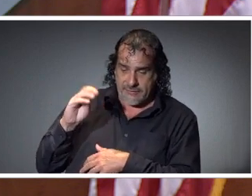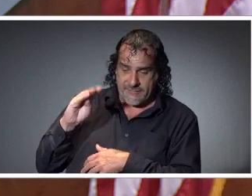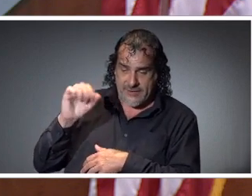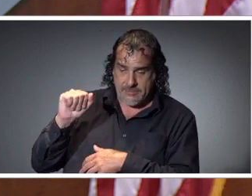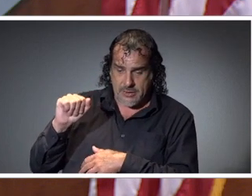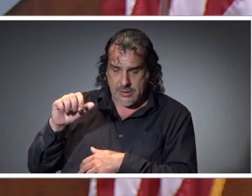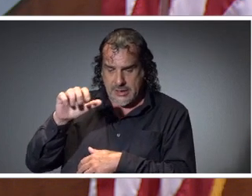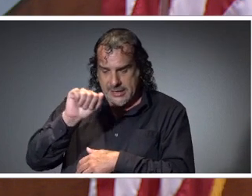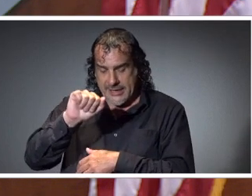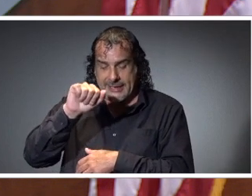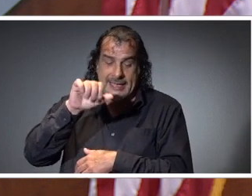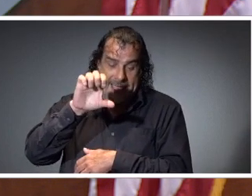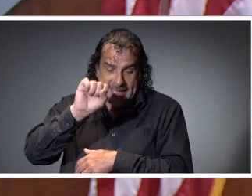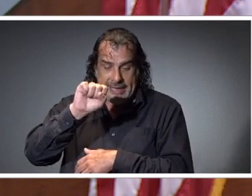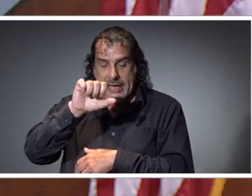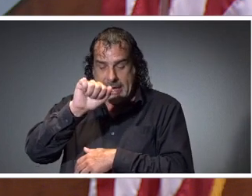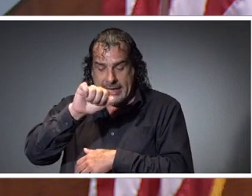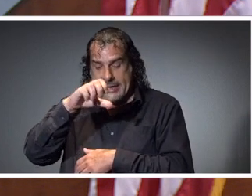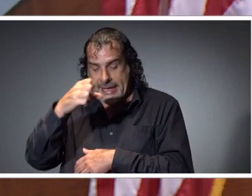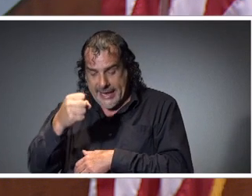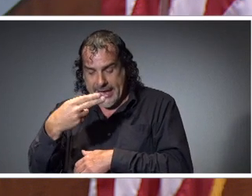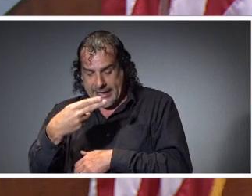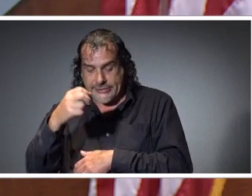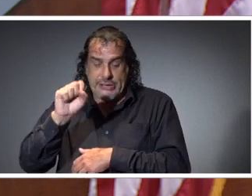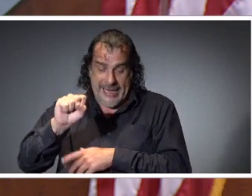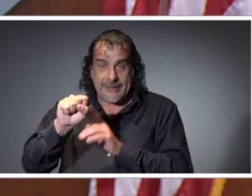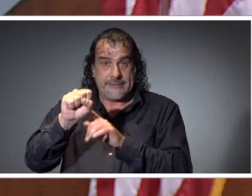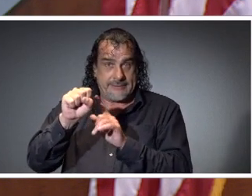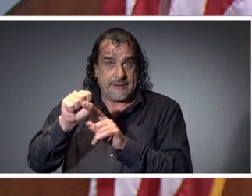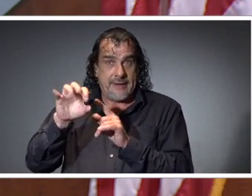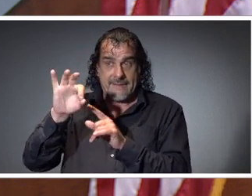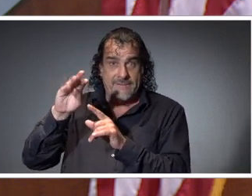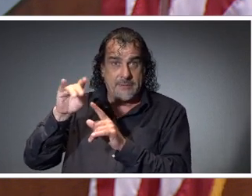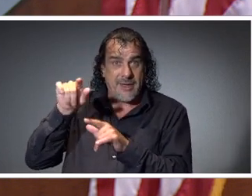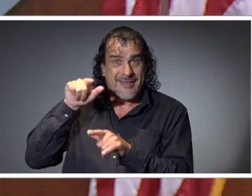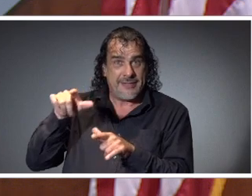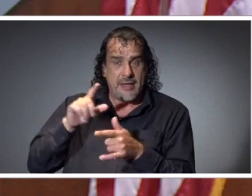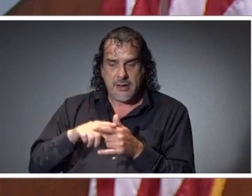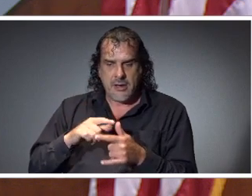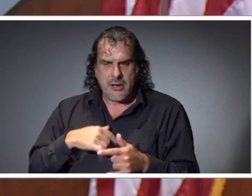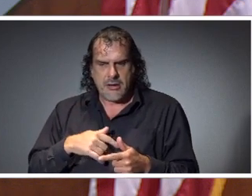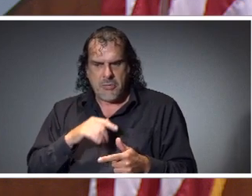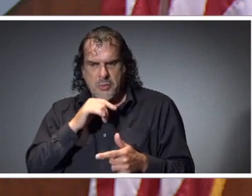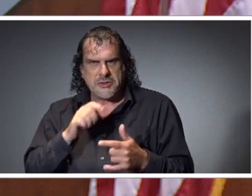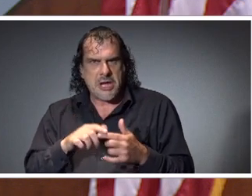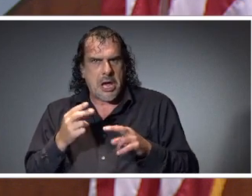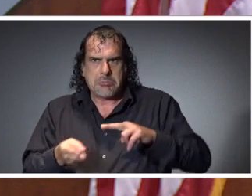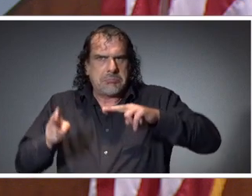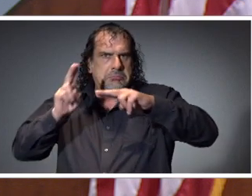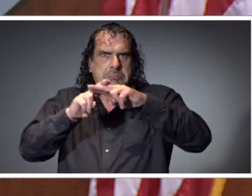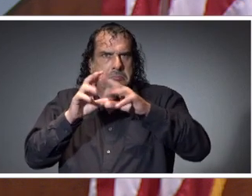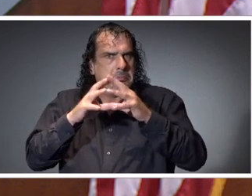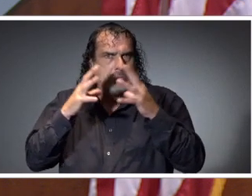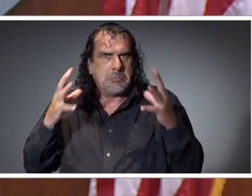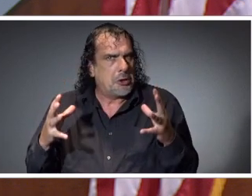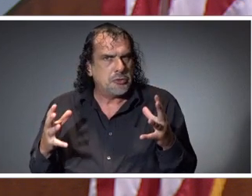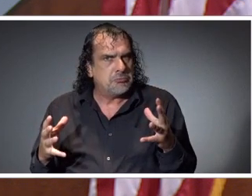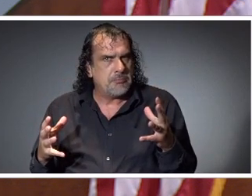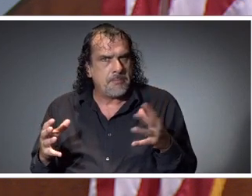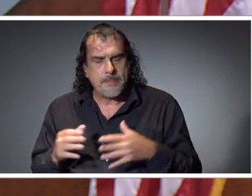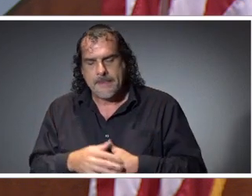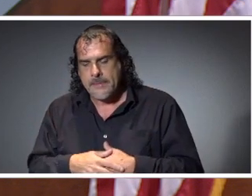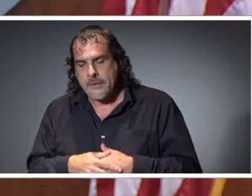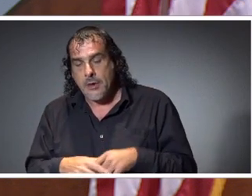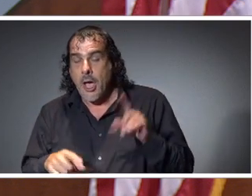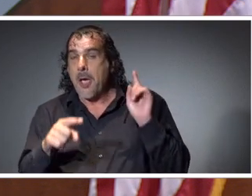region, obviously slightly higher, but not significantly so. With respect to test positivity, which has